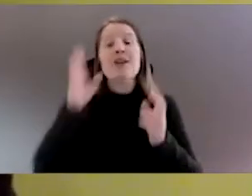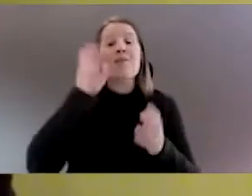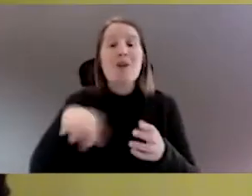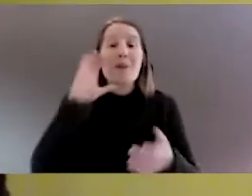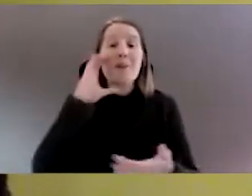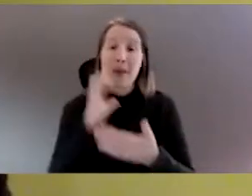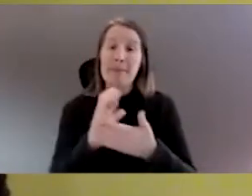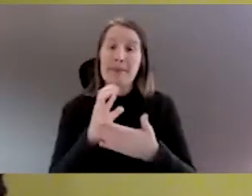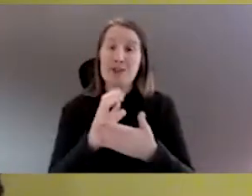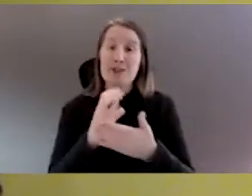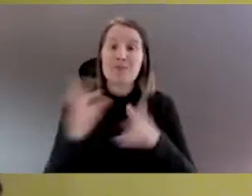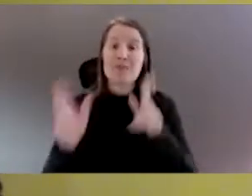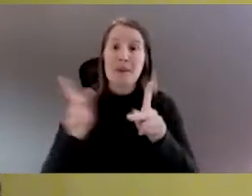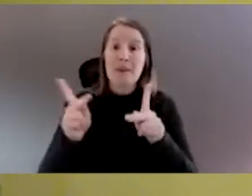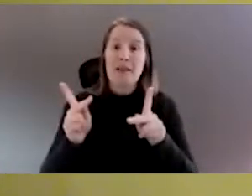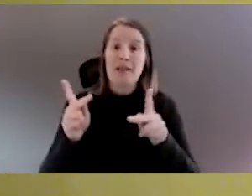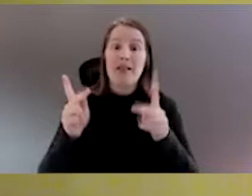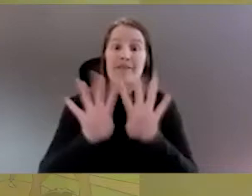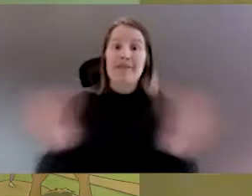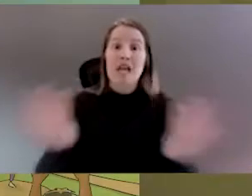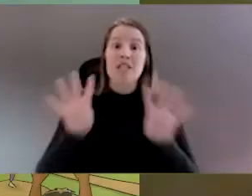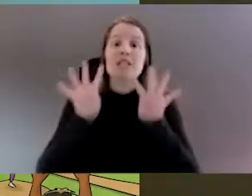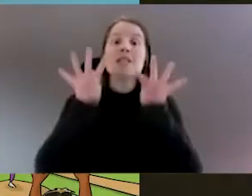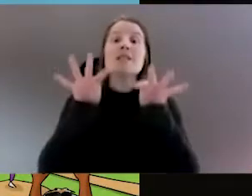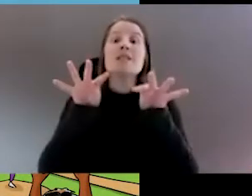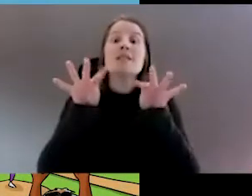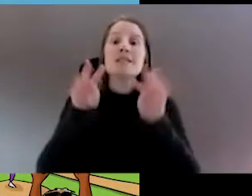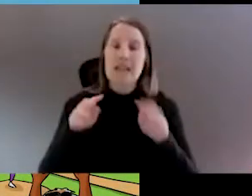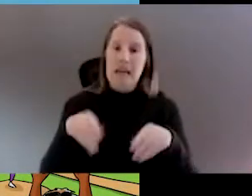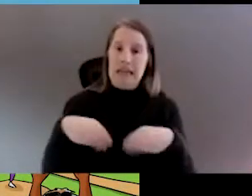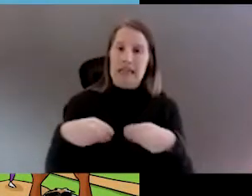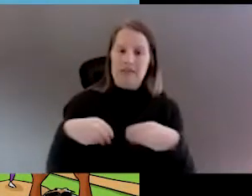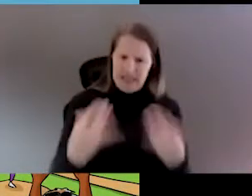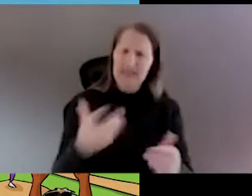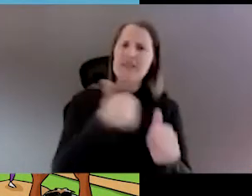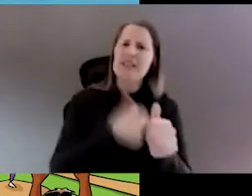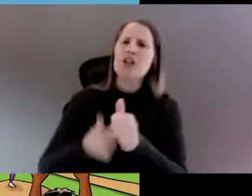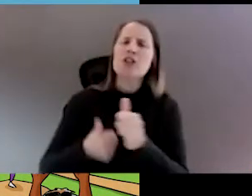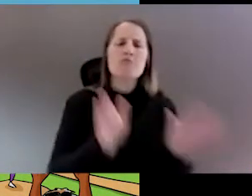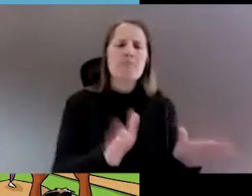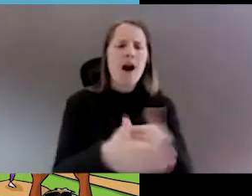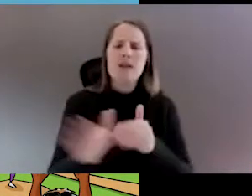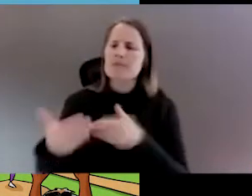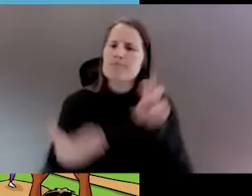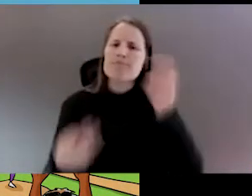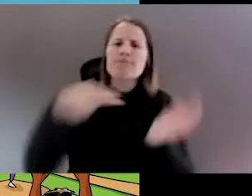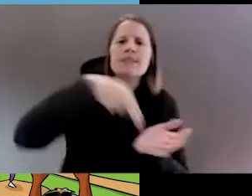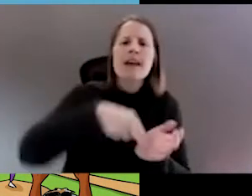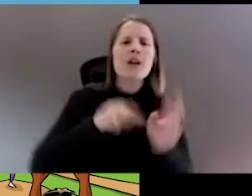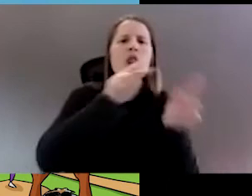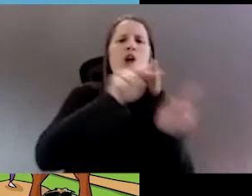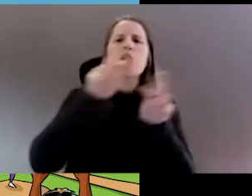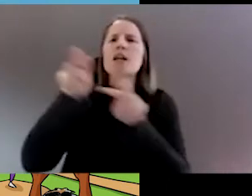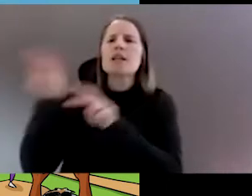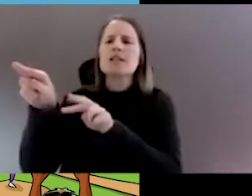standing behind a fence and giving everyone one box to stand on so that they can see over the fence is not going to work for everyone